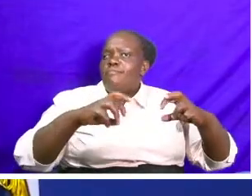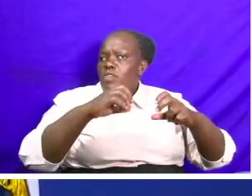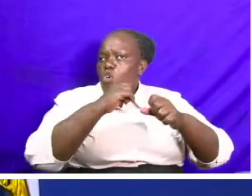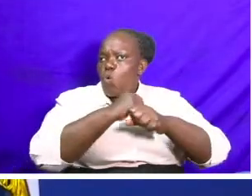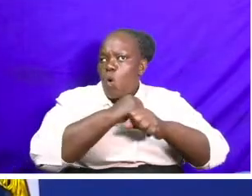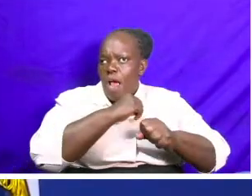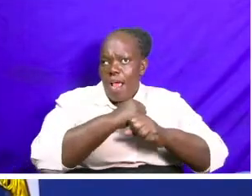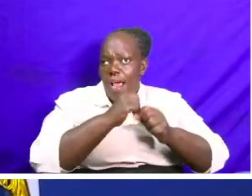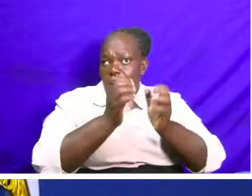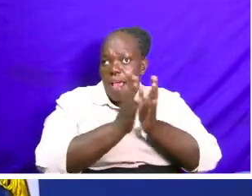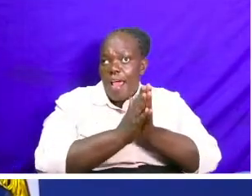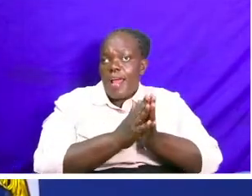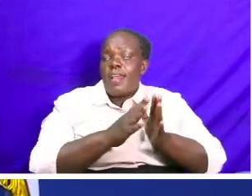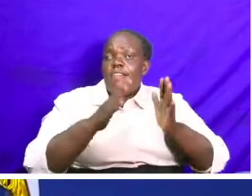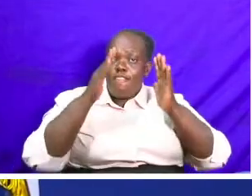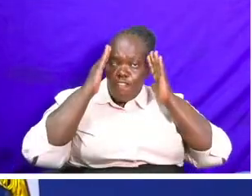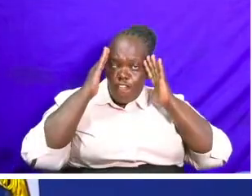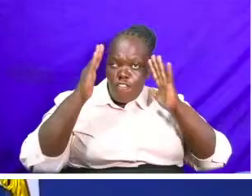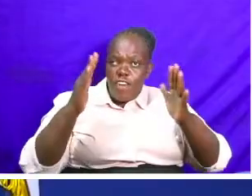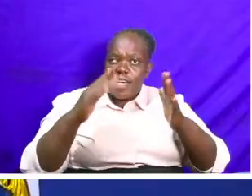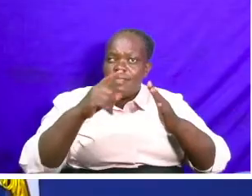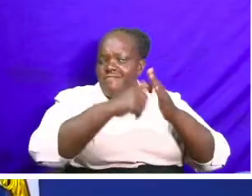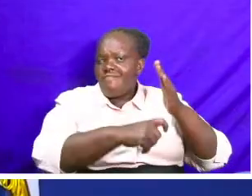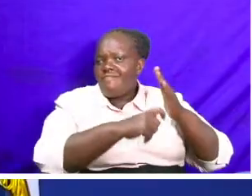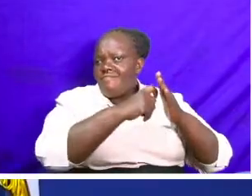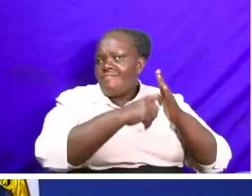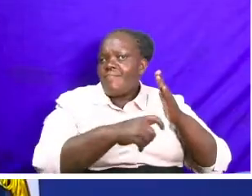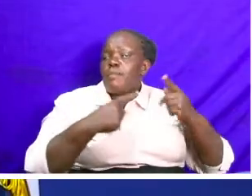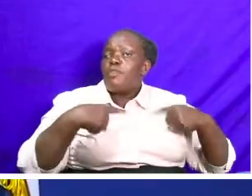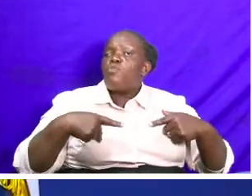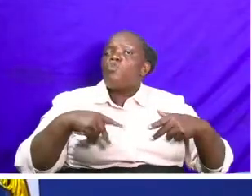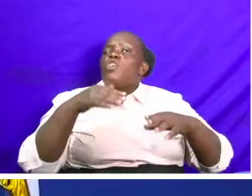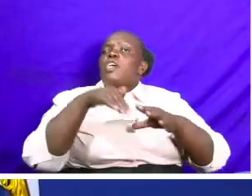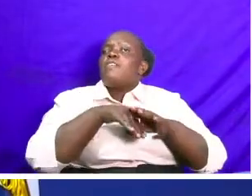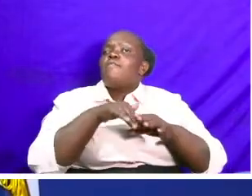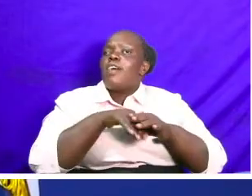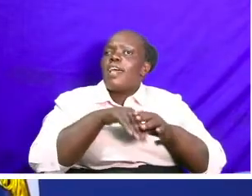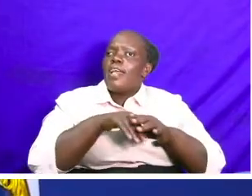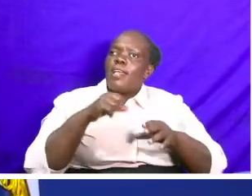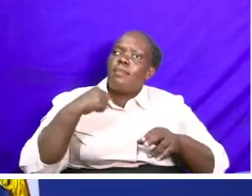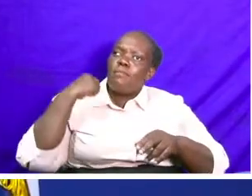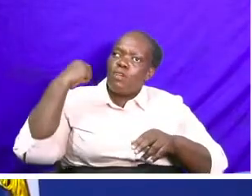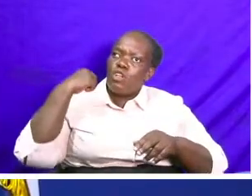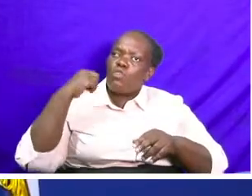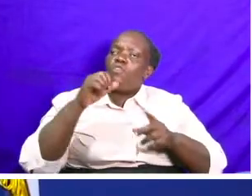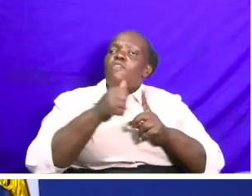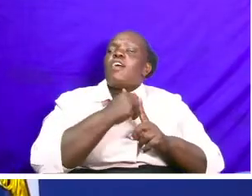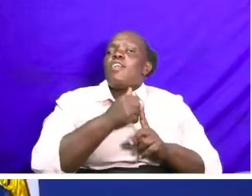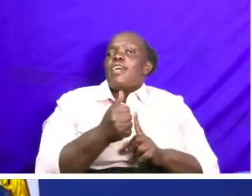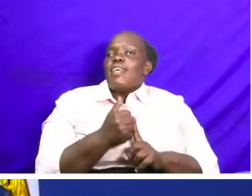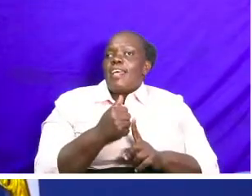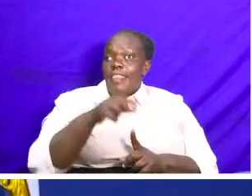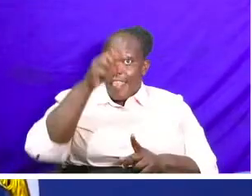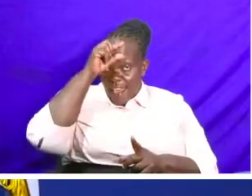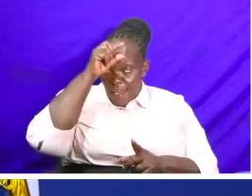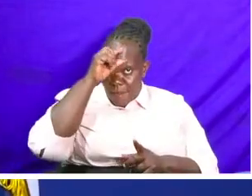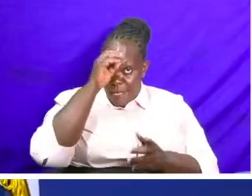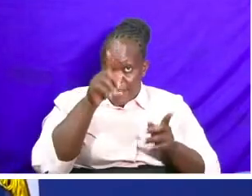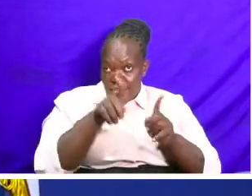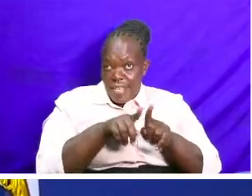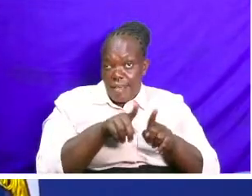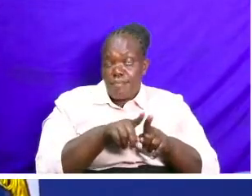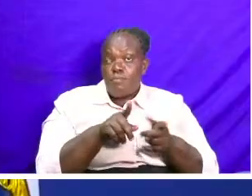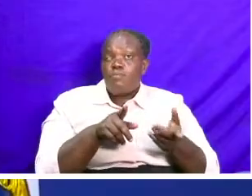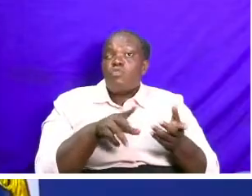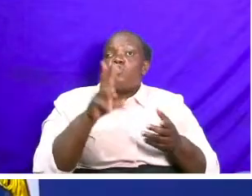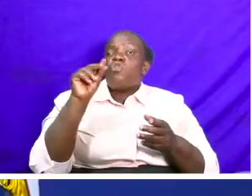operations, and enforcing stricter penalties against those involved in political violence. The government reiterates